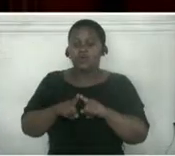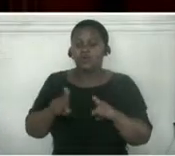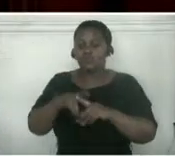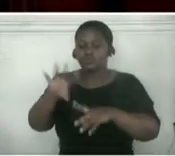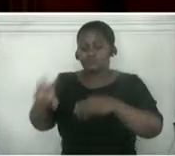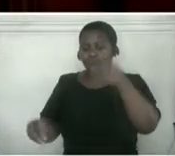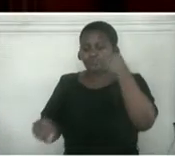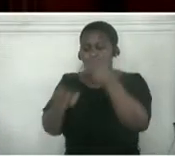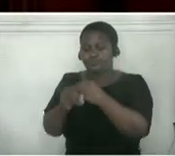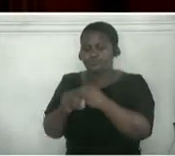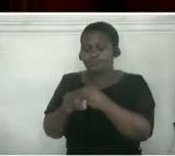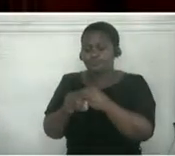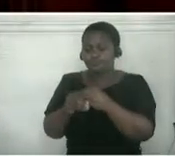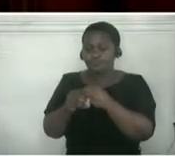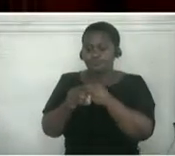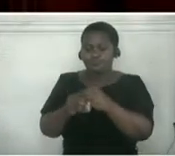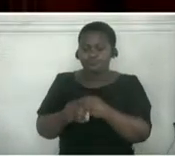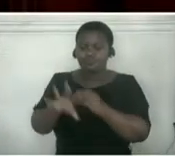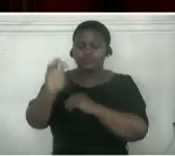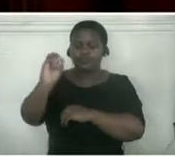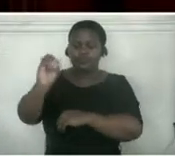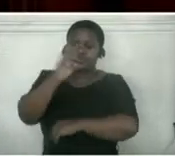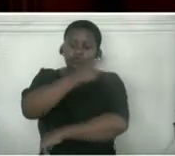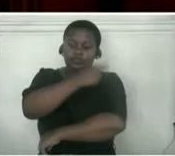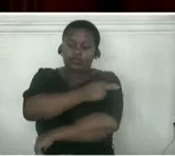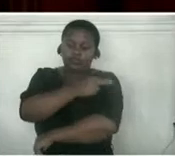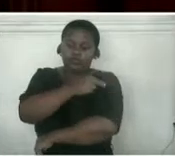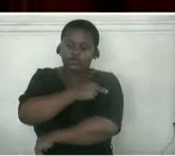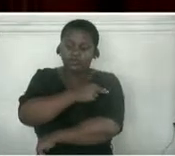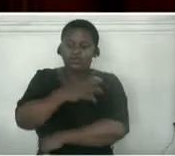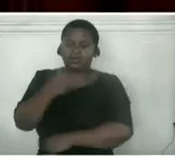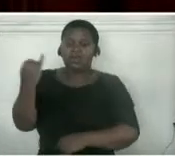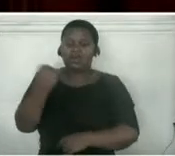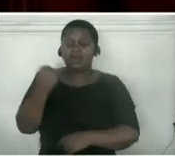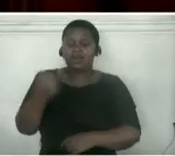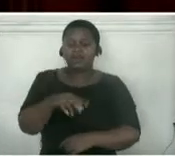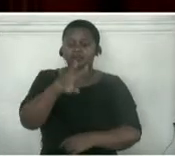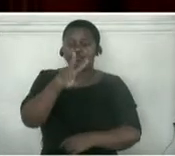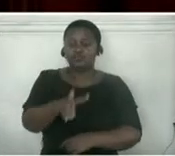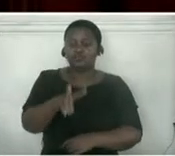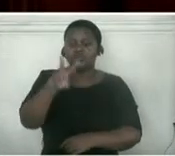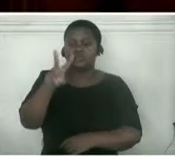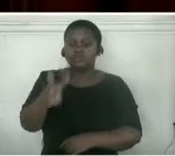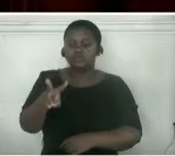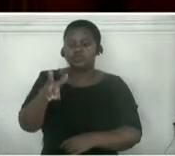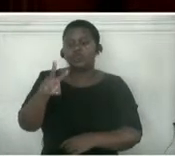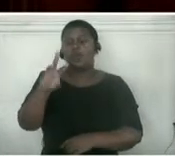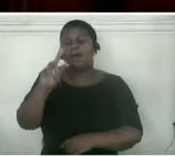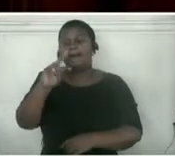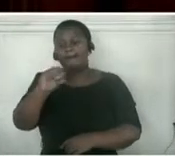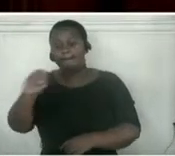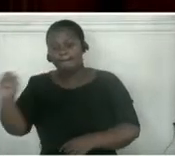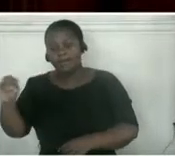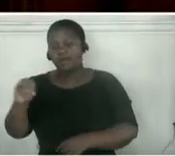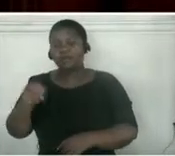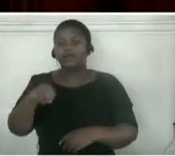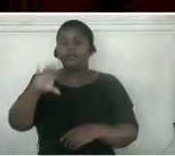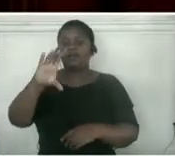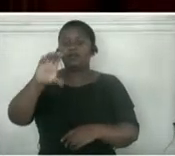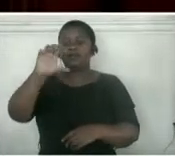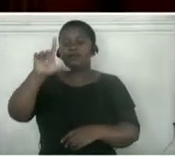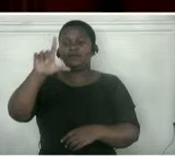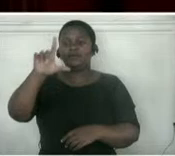addition at existing hospitals such as 22 million at Claywood, 84 million